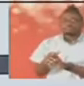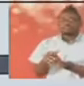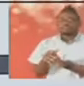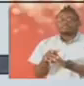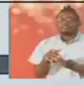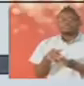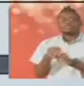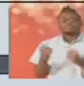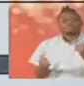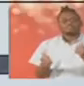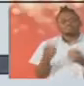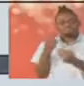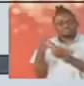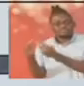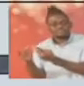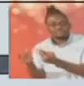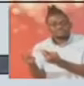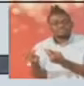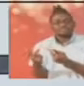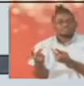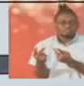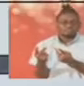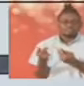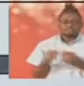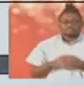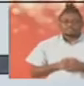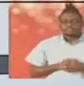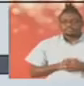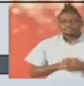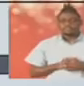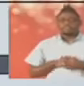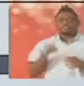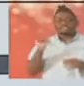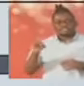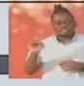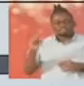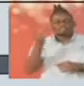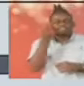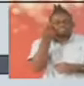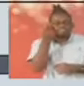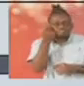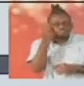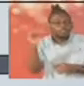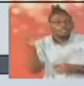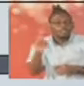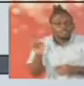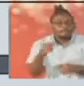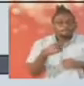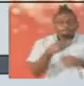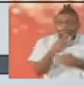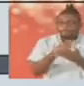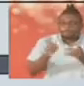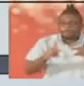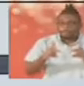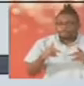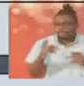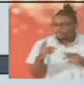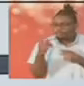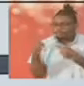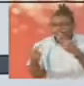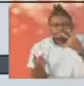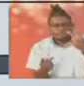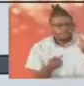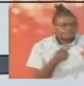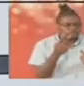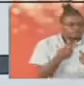workplace or anywhere like that, giving us an indication of where you would have visited or where you would have been over that particular period of time will help us